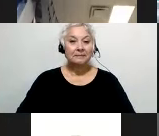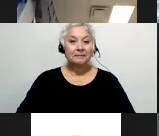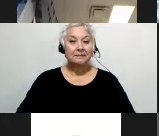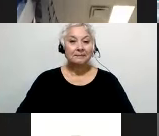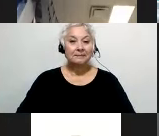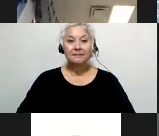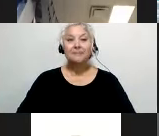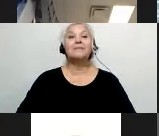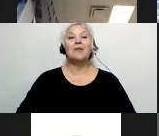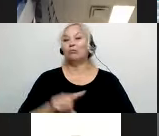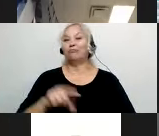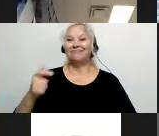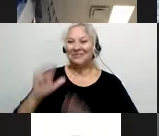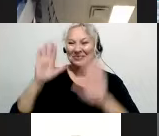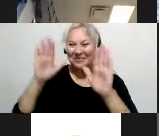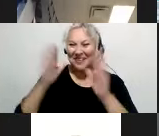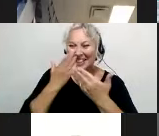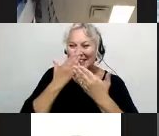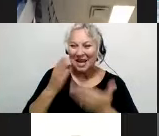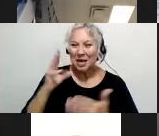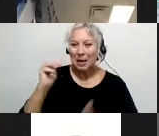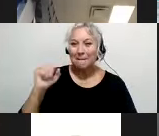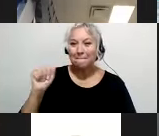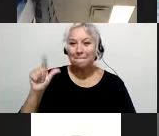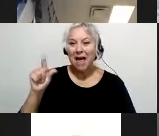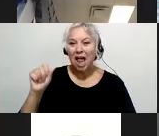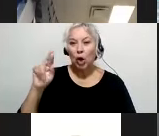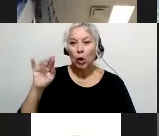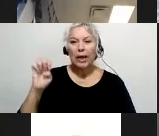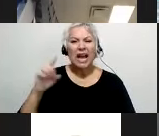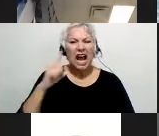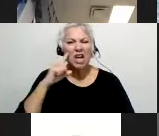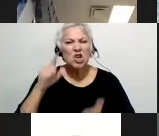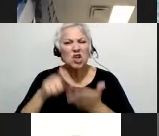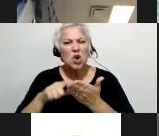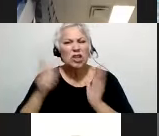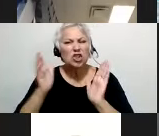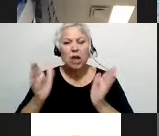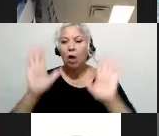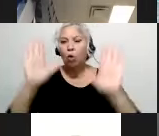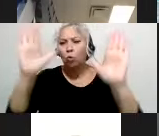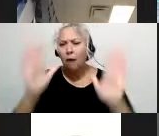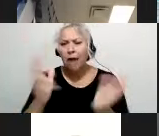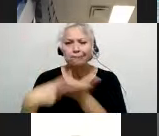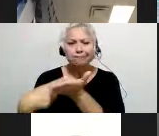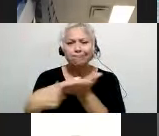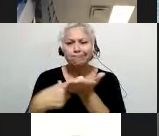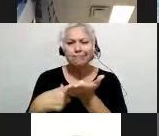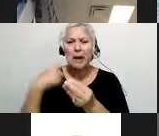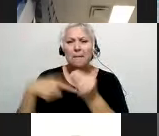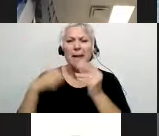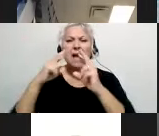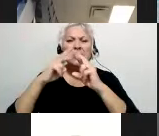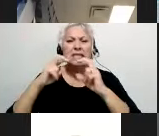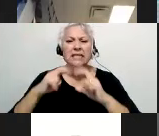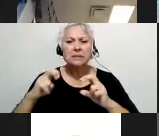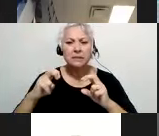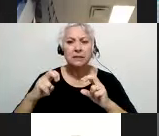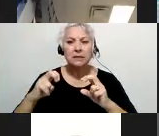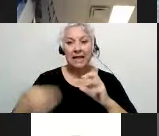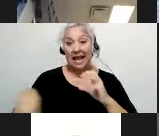All right, great. Thank you so much, Mallory. I noticed in the chat, there's some wonderful conversations about assessments. In